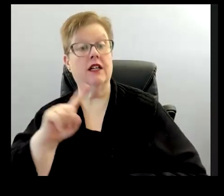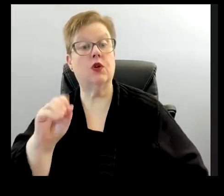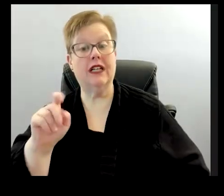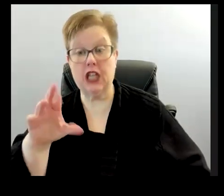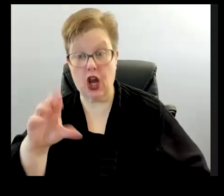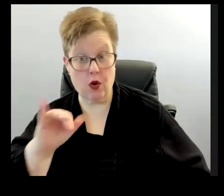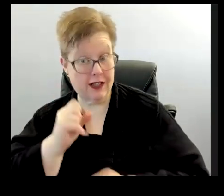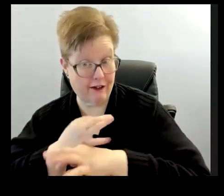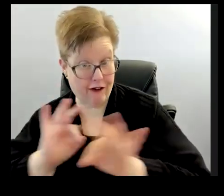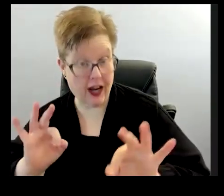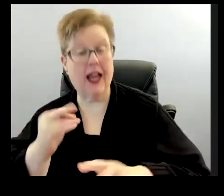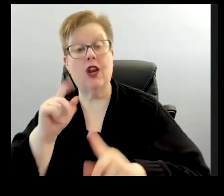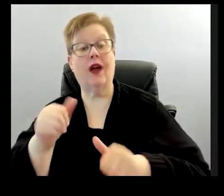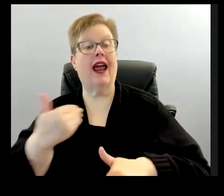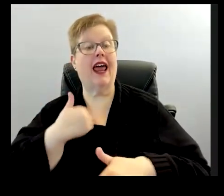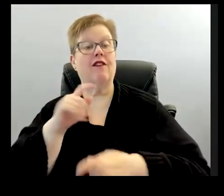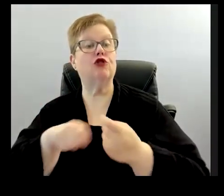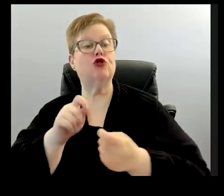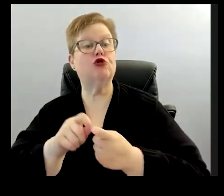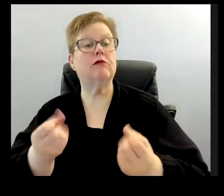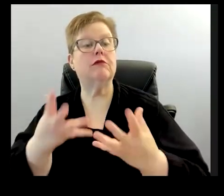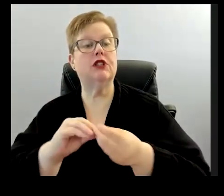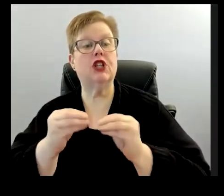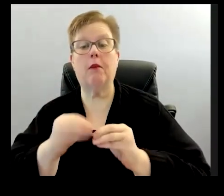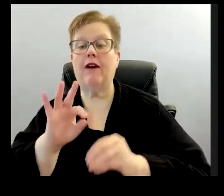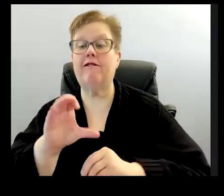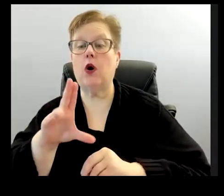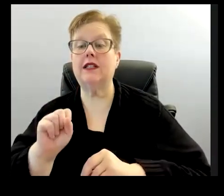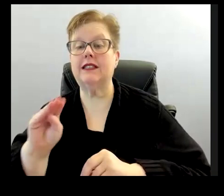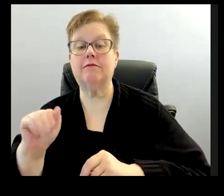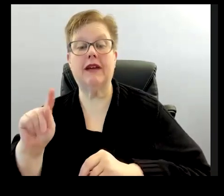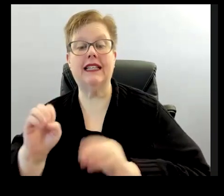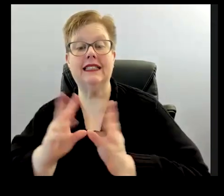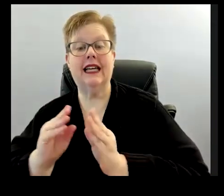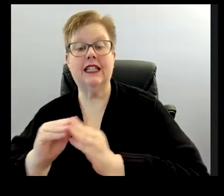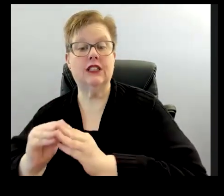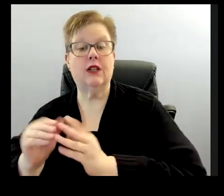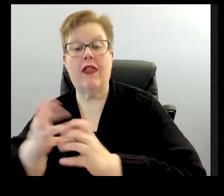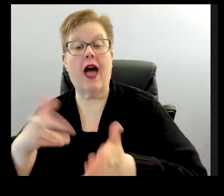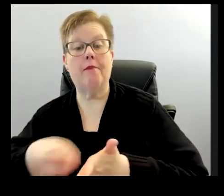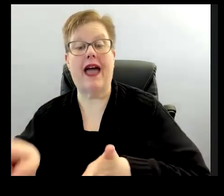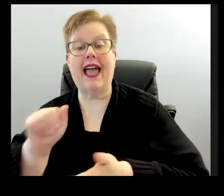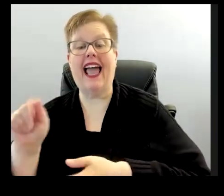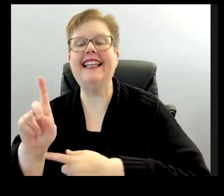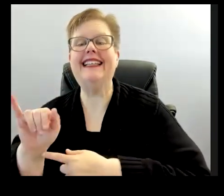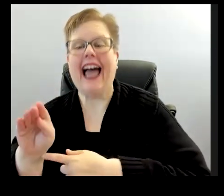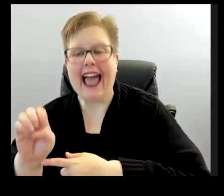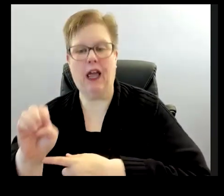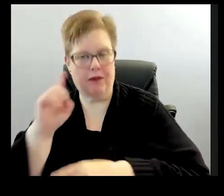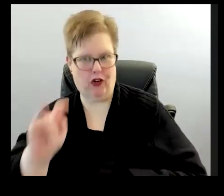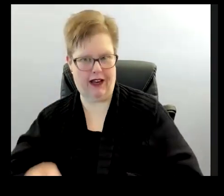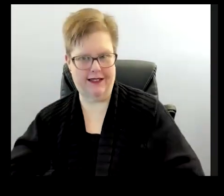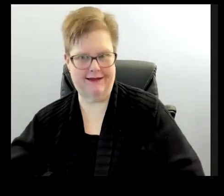is free, and you can have a certain number of FocusMate sessions without paying a dime. So I wanted to make